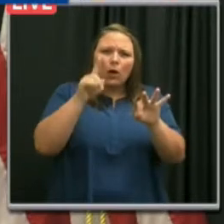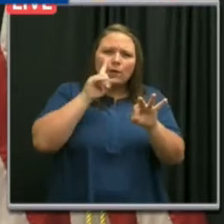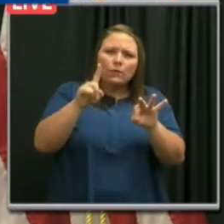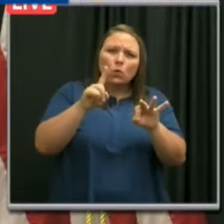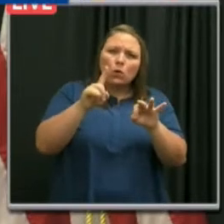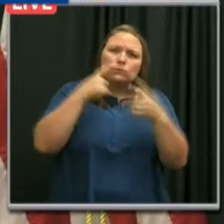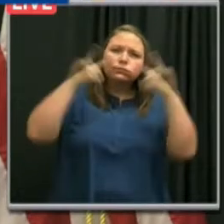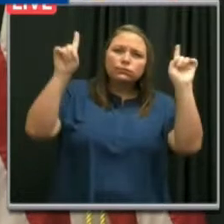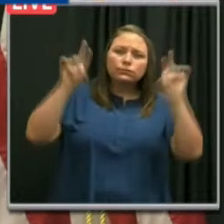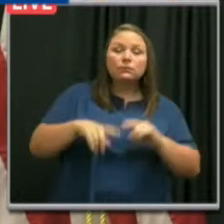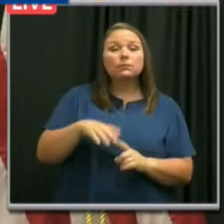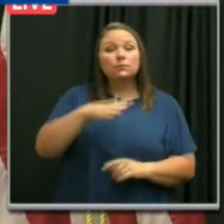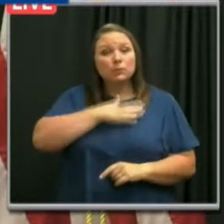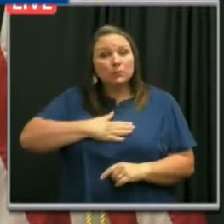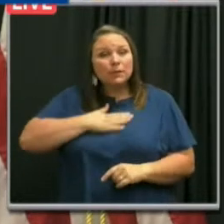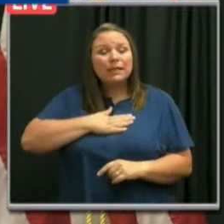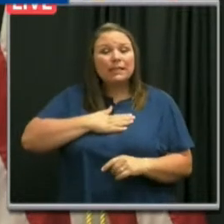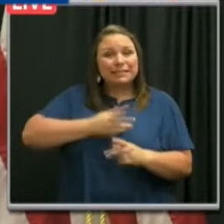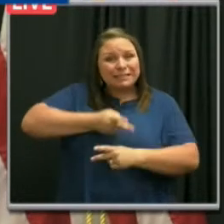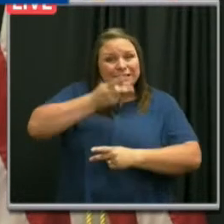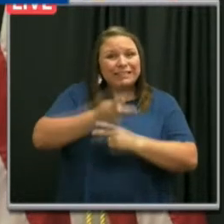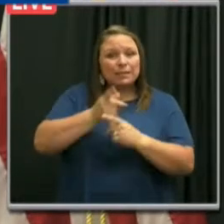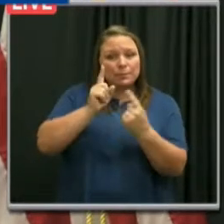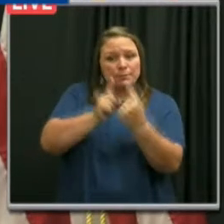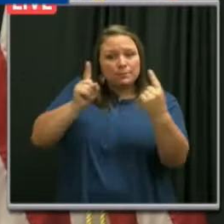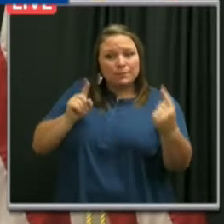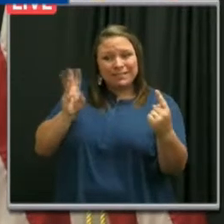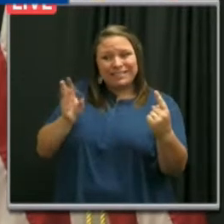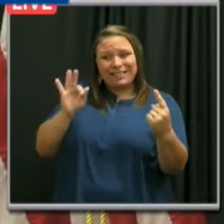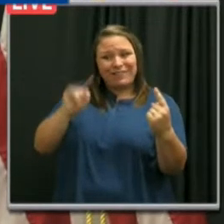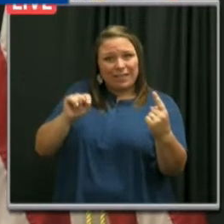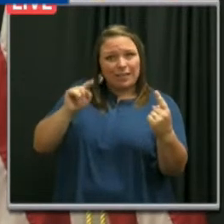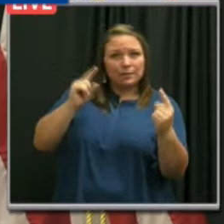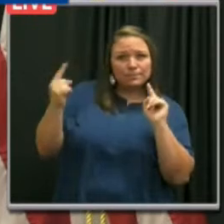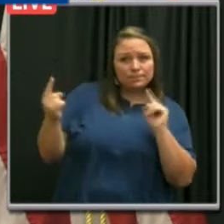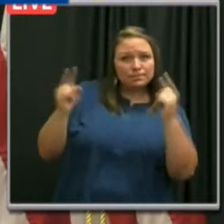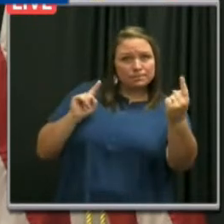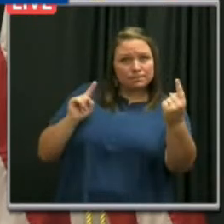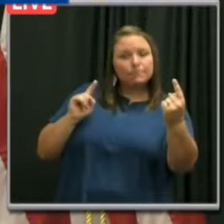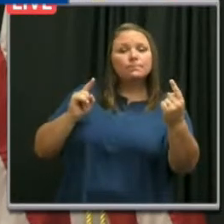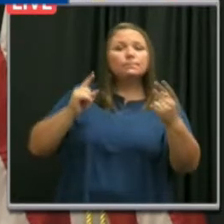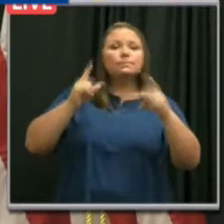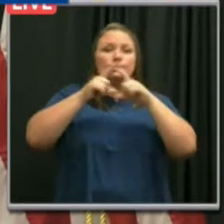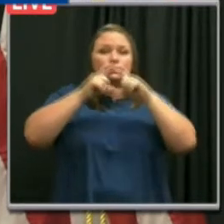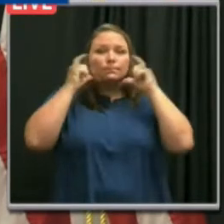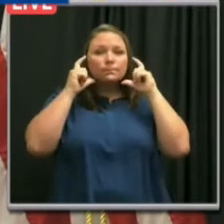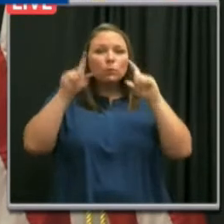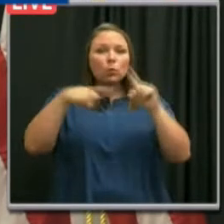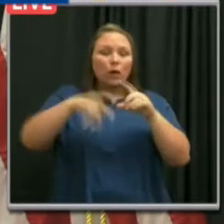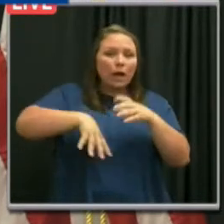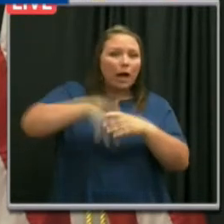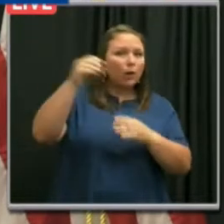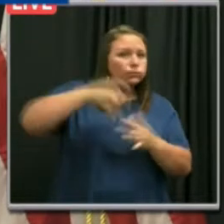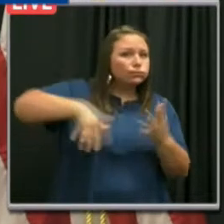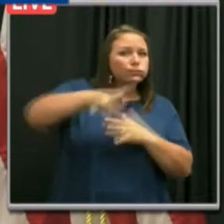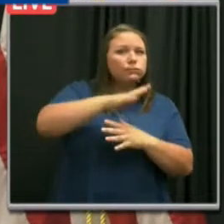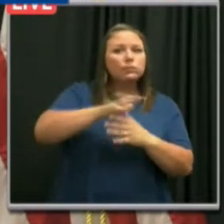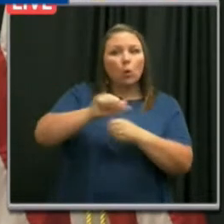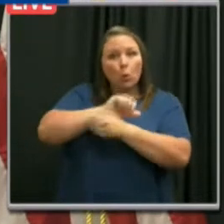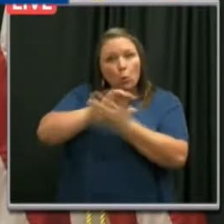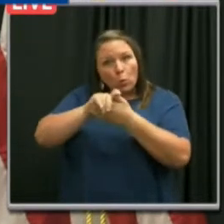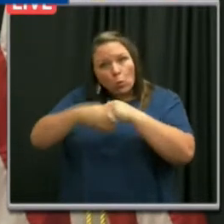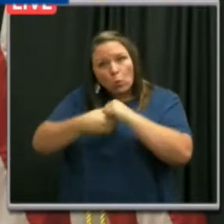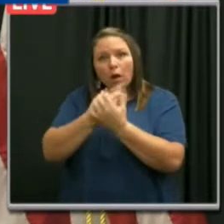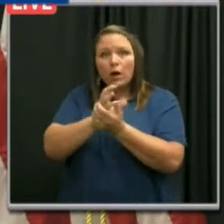Please remember to practice safe social distancing, wear a face covering in public spaces, frequently wash your